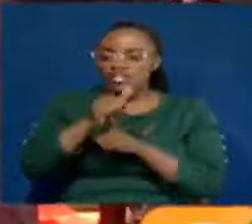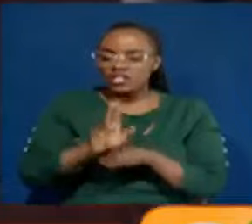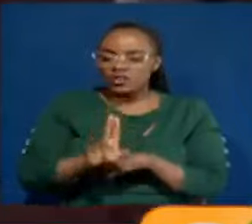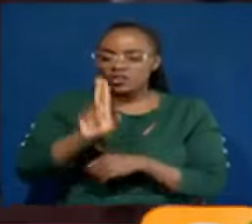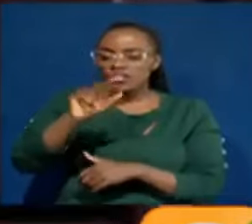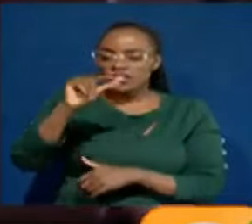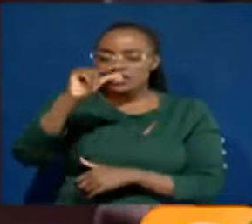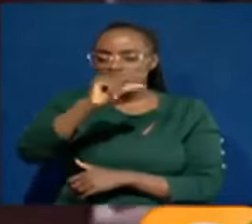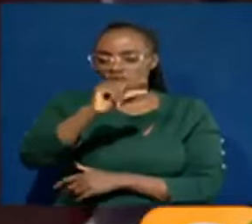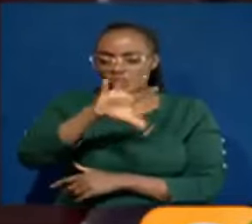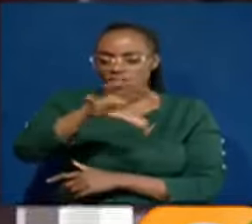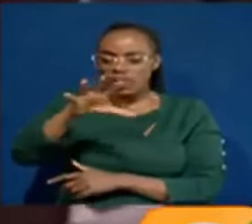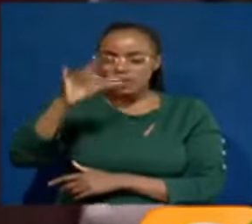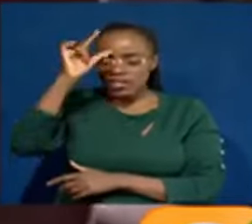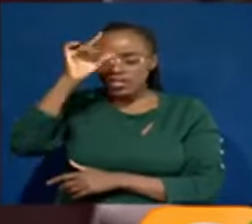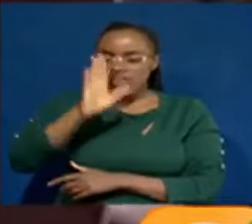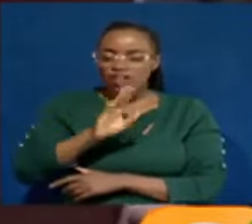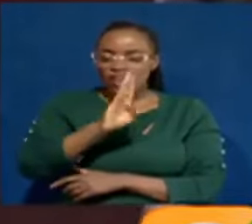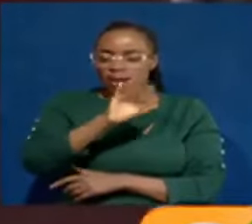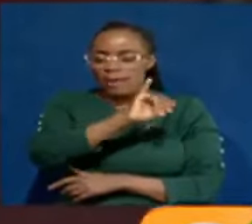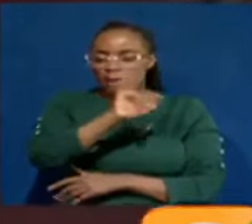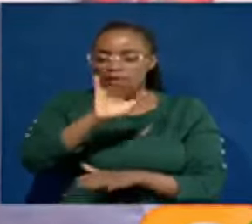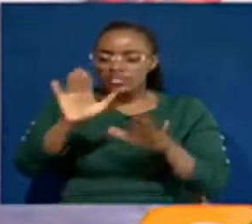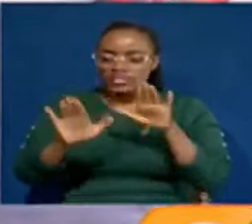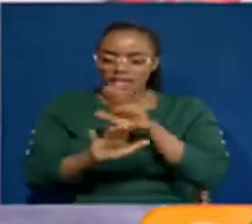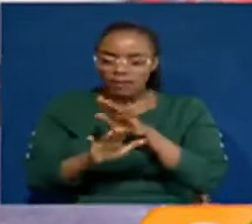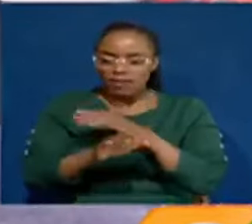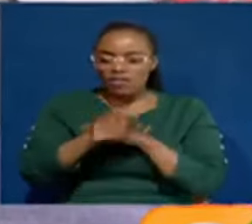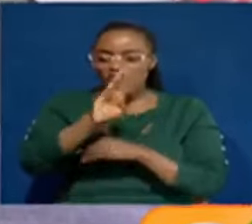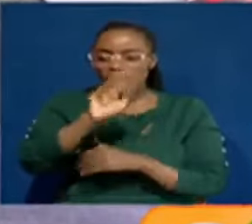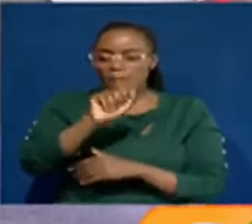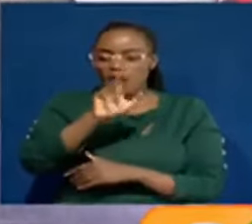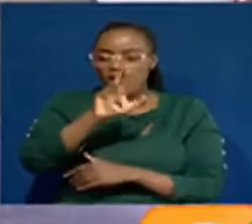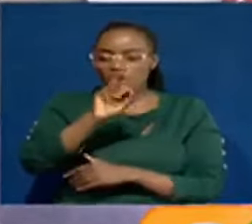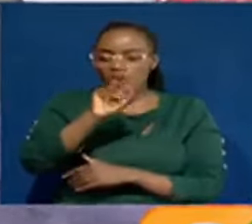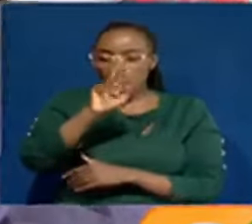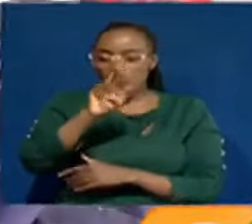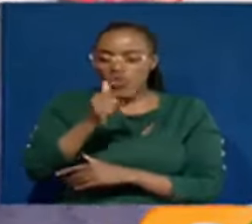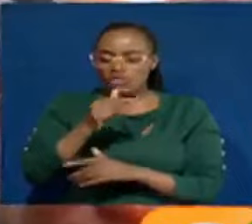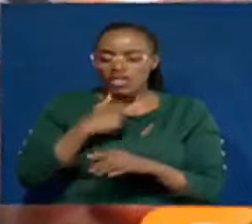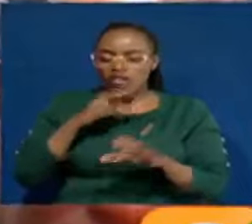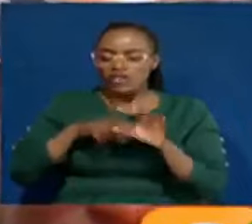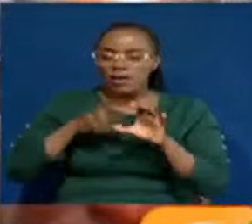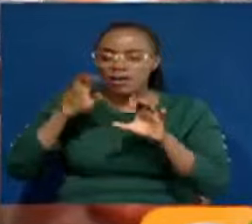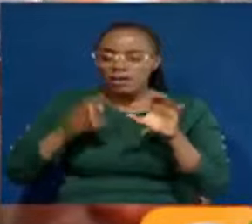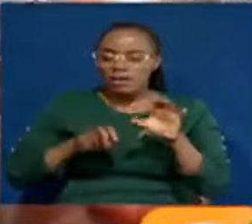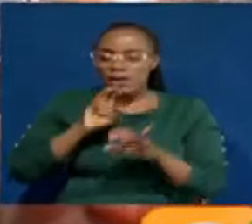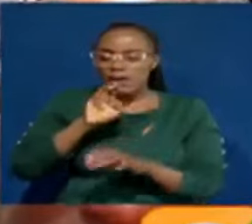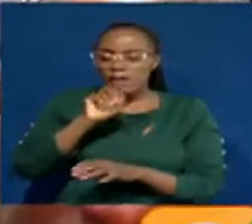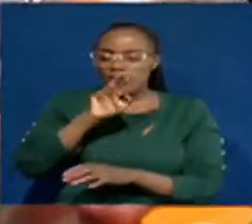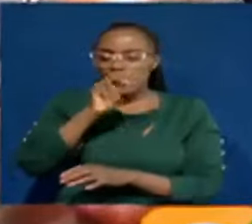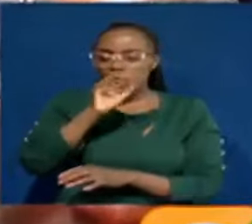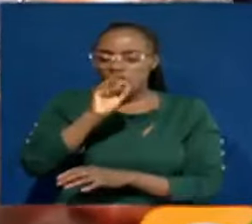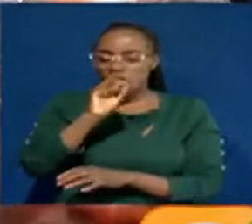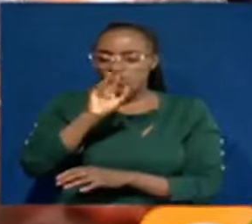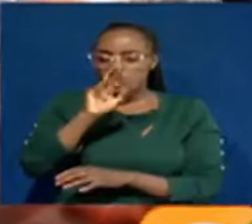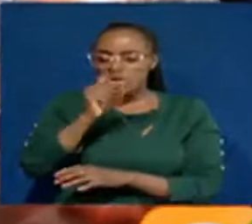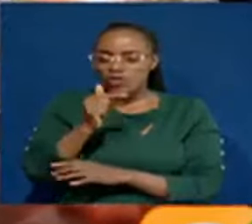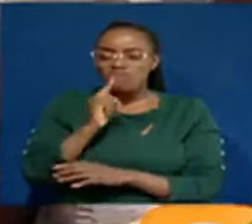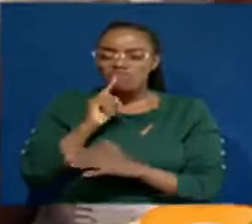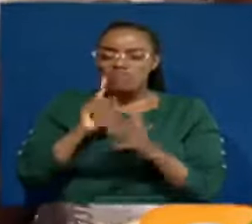Wasingishu County, Governor Jonathan Bee's deputy John Barorot has resigned. Barorot says he quit the